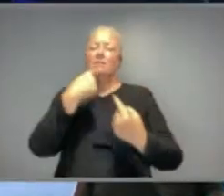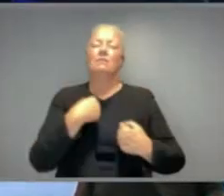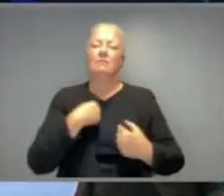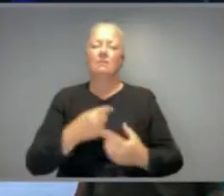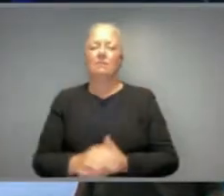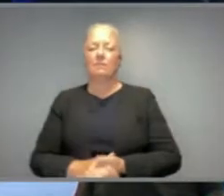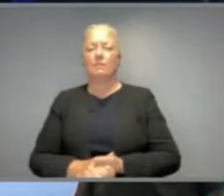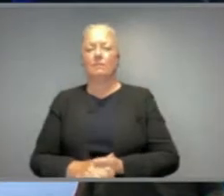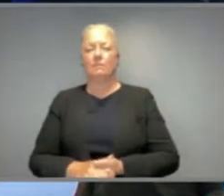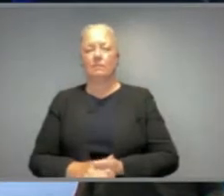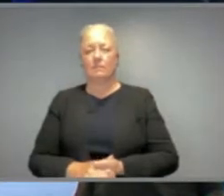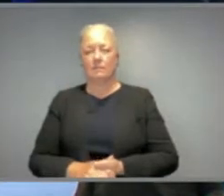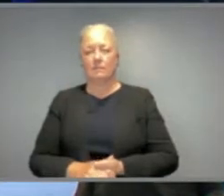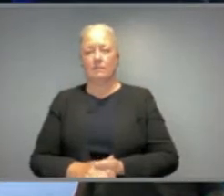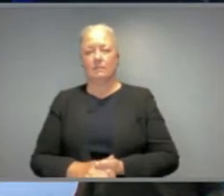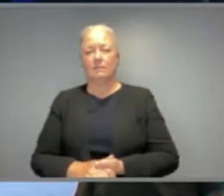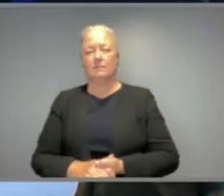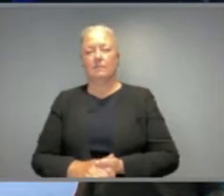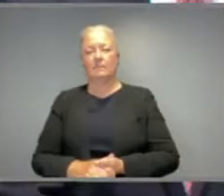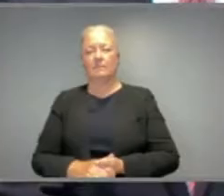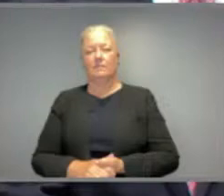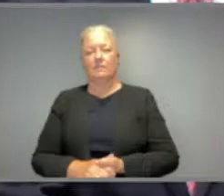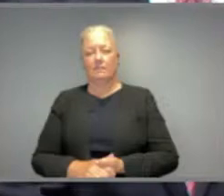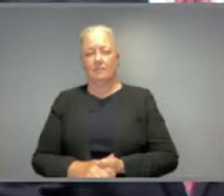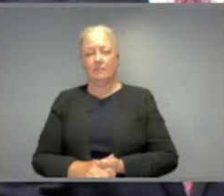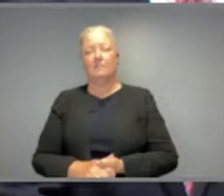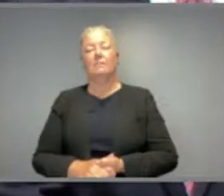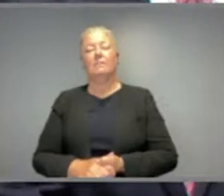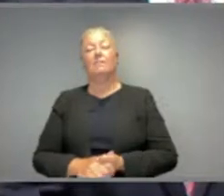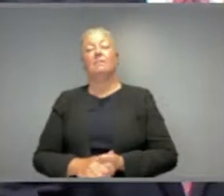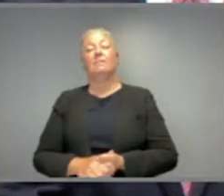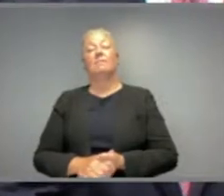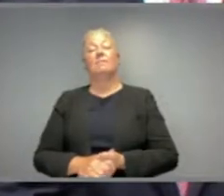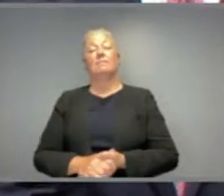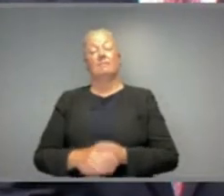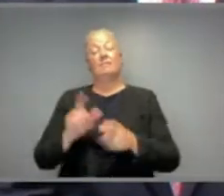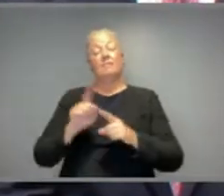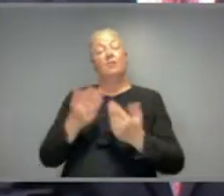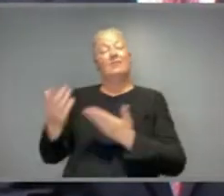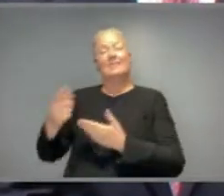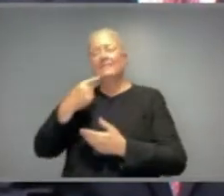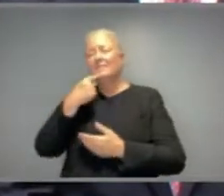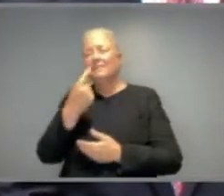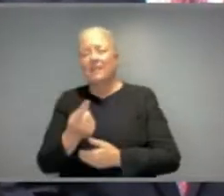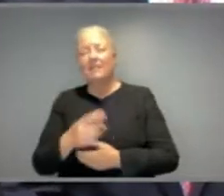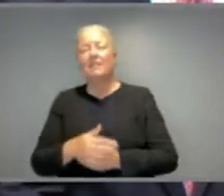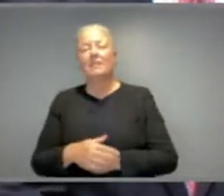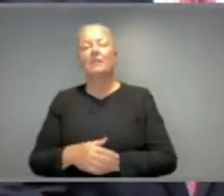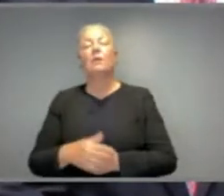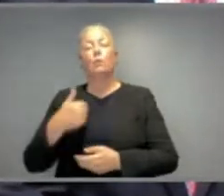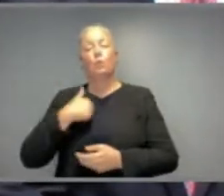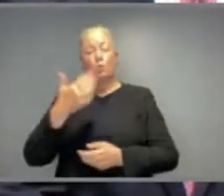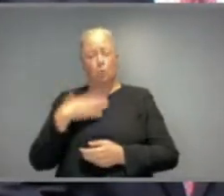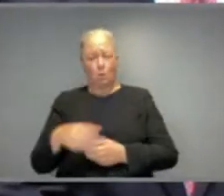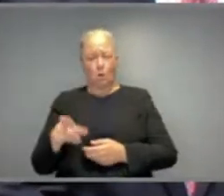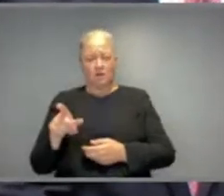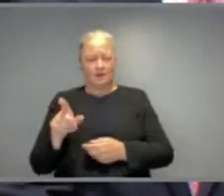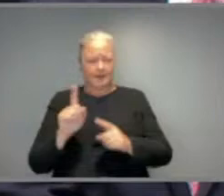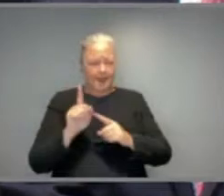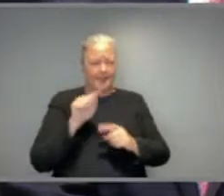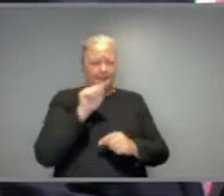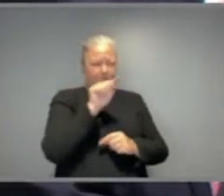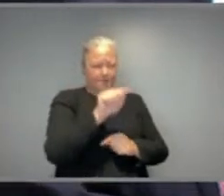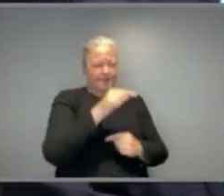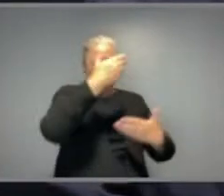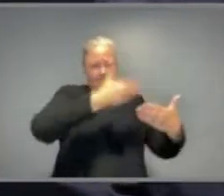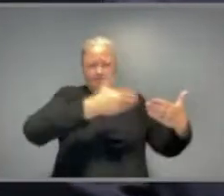The task was, as Professor McVernon has said, to come up with these bundles. That was useful for the Treasury modelling so that they could cost some of those